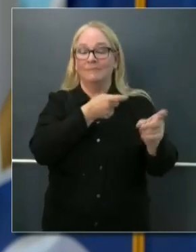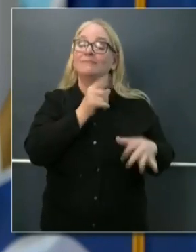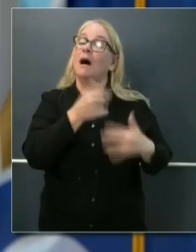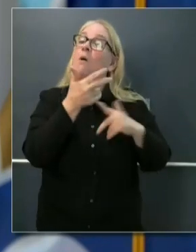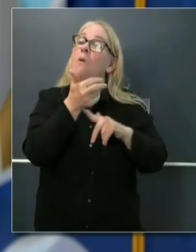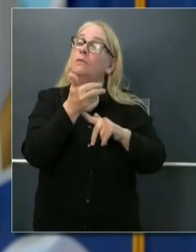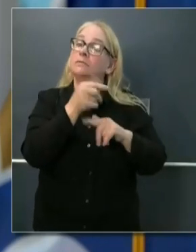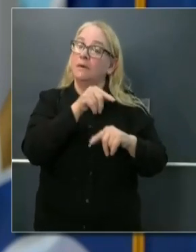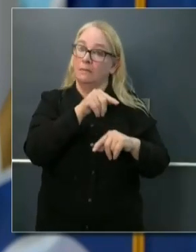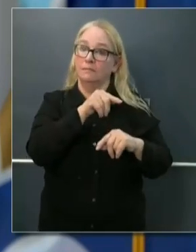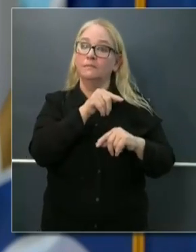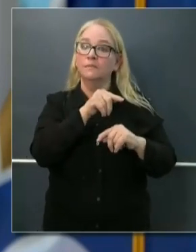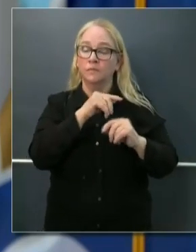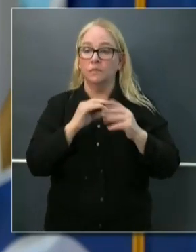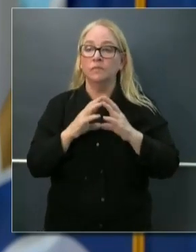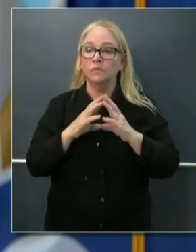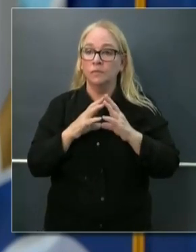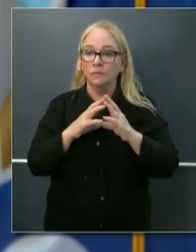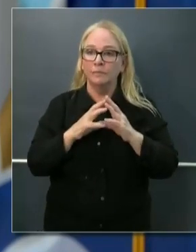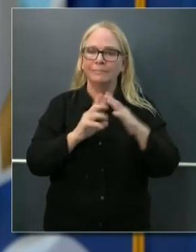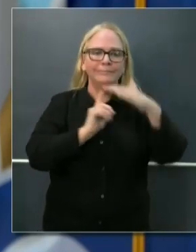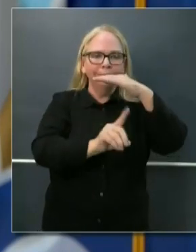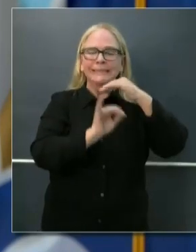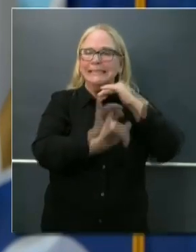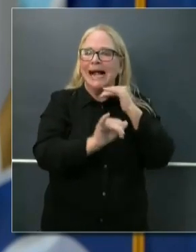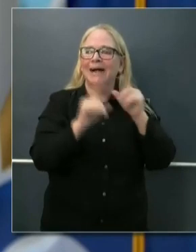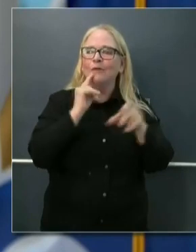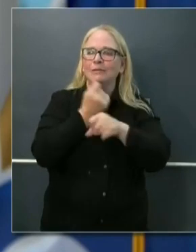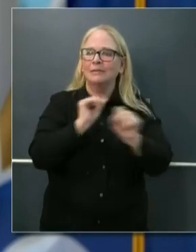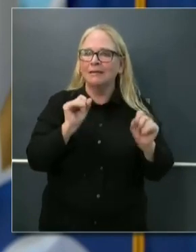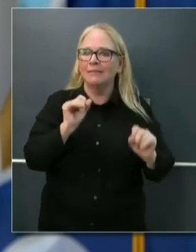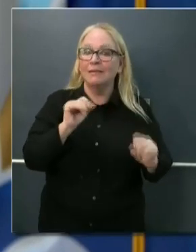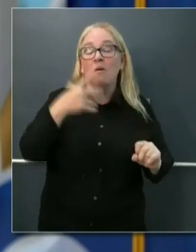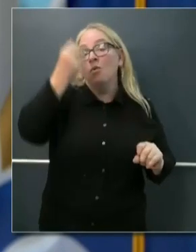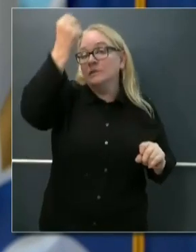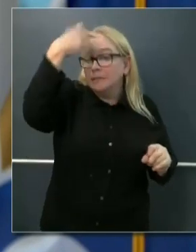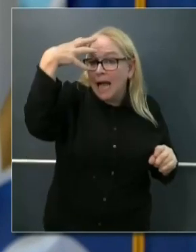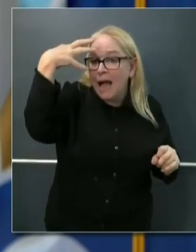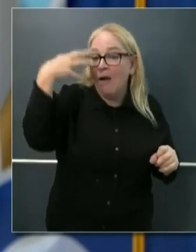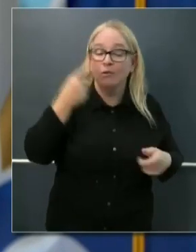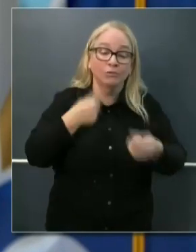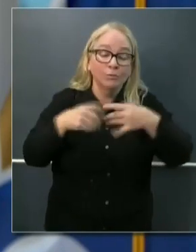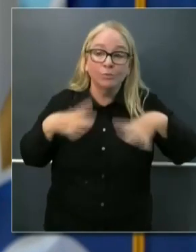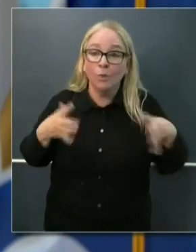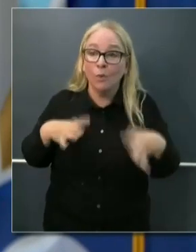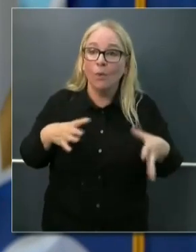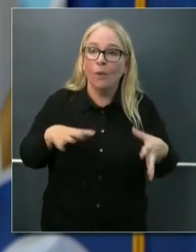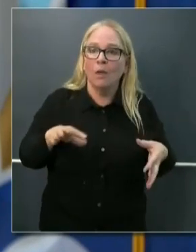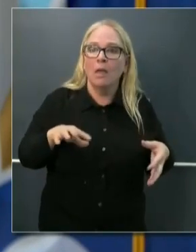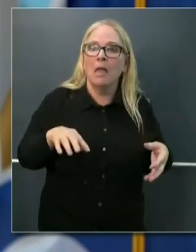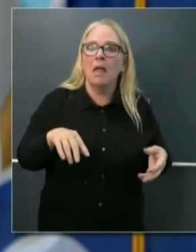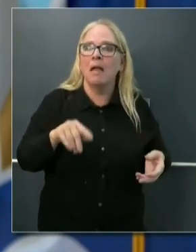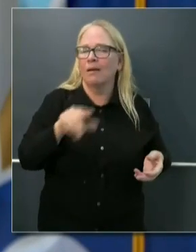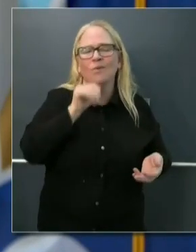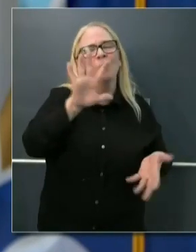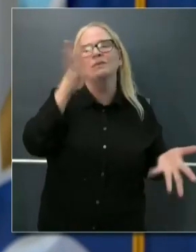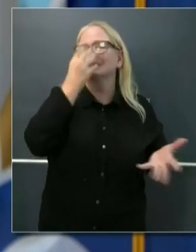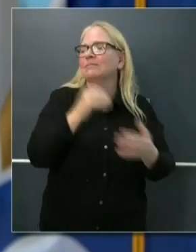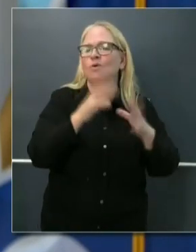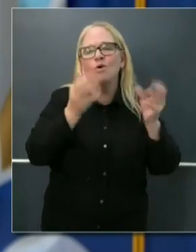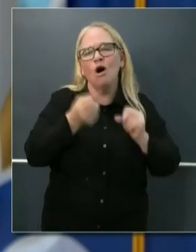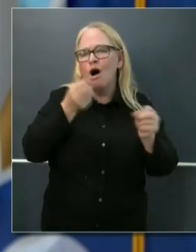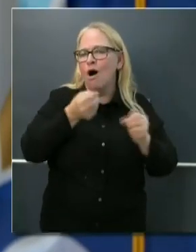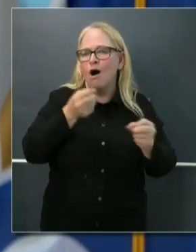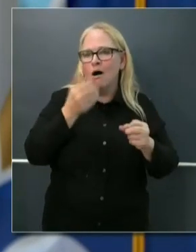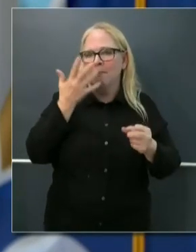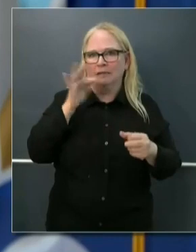to decompress, to take a shower, to change, to not have to stay the night in your car or at a friend's house because of the commute.